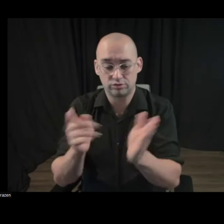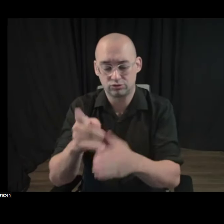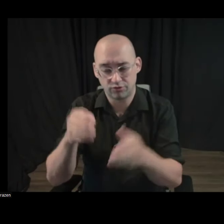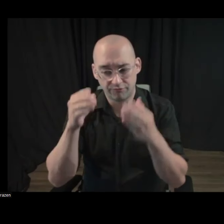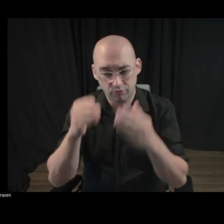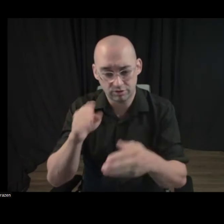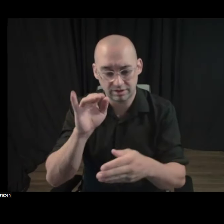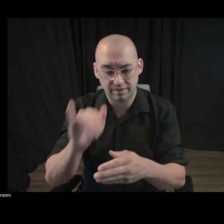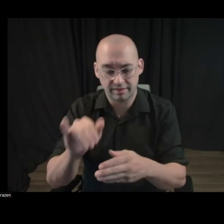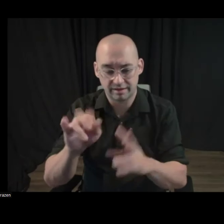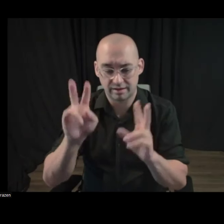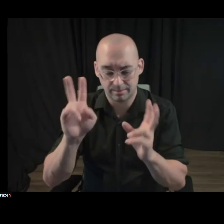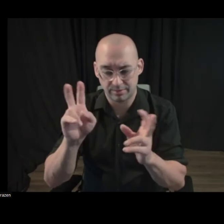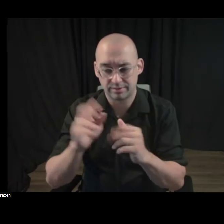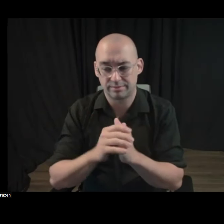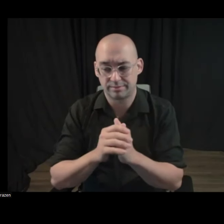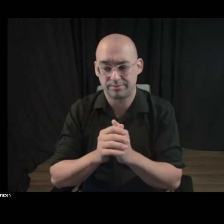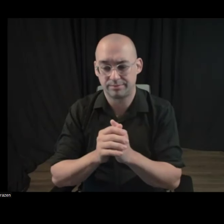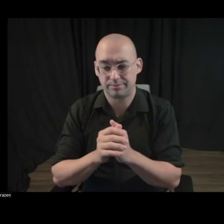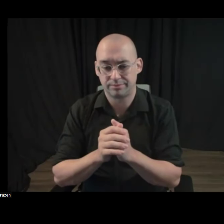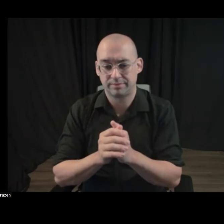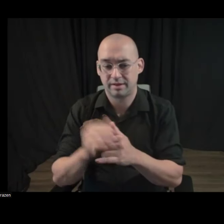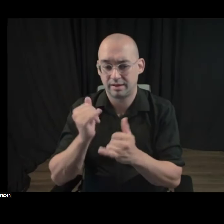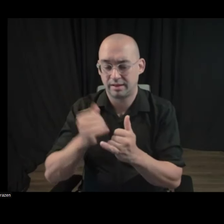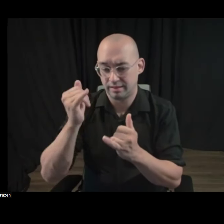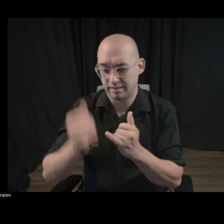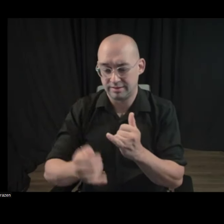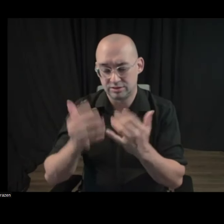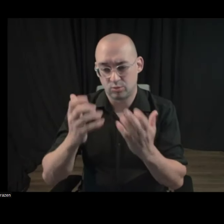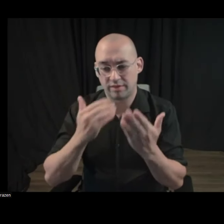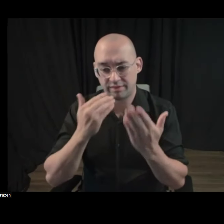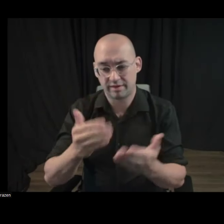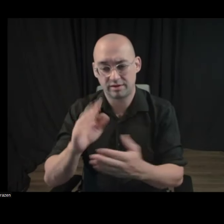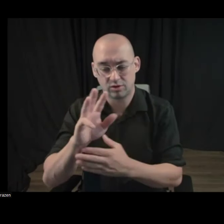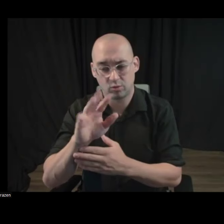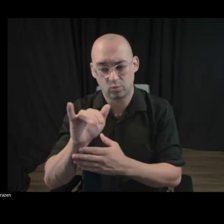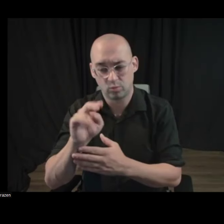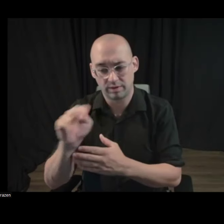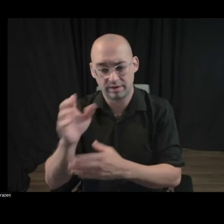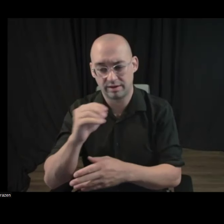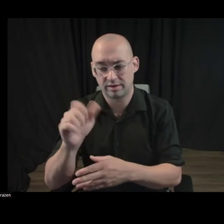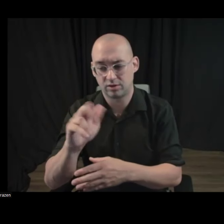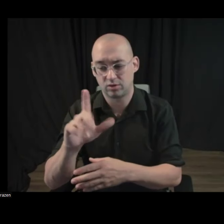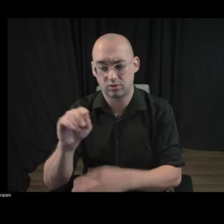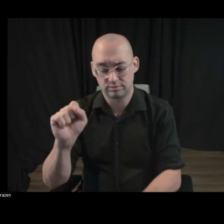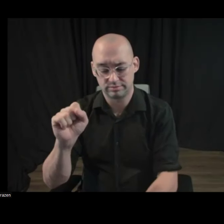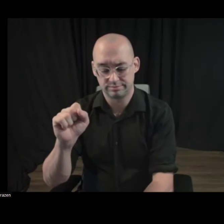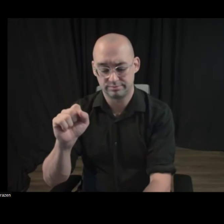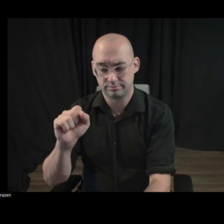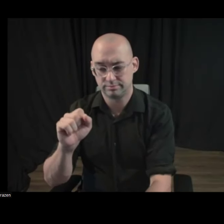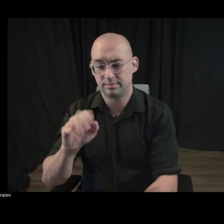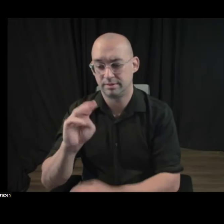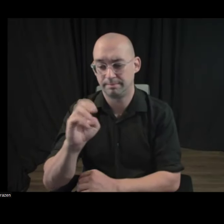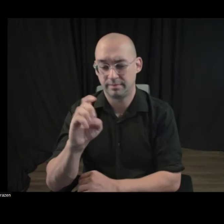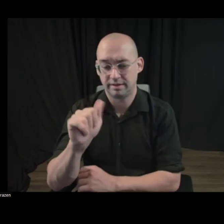future meeting. Last, I want to thank Wynn and Carlos. They are media stars and darlings.